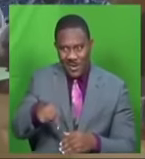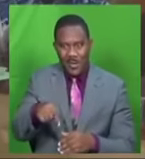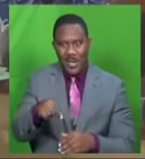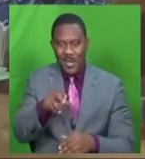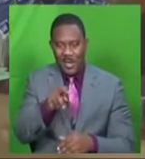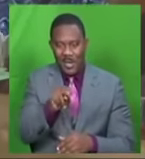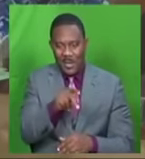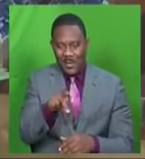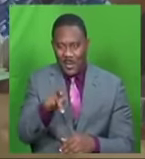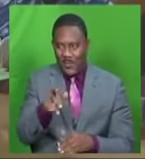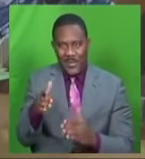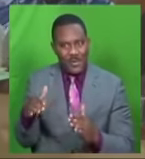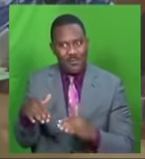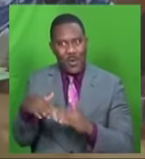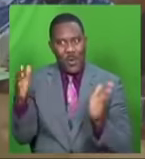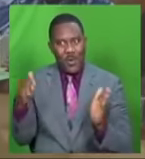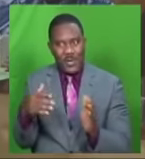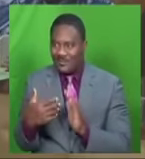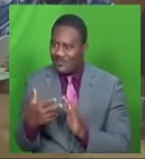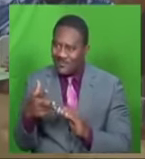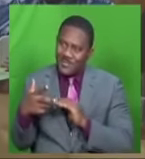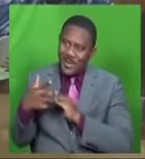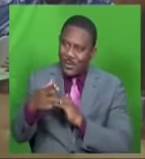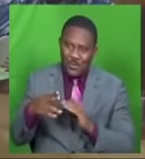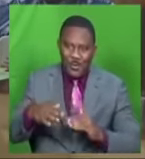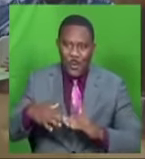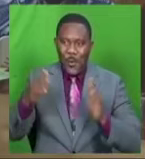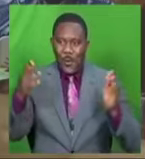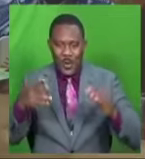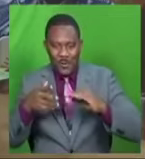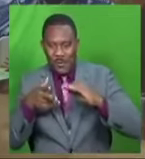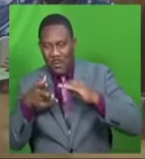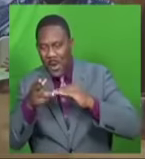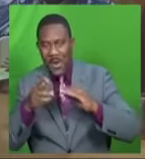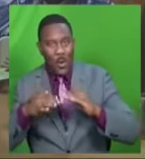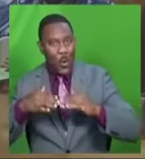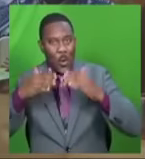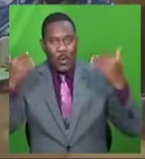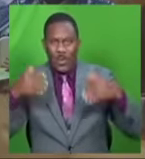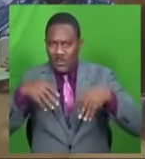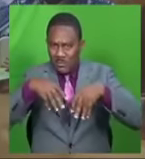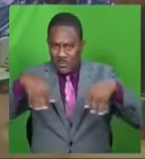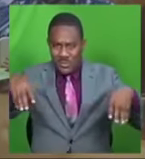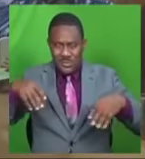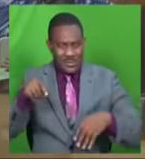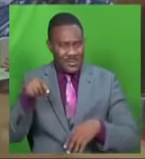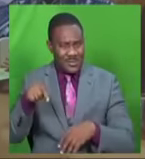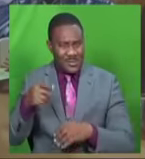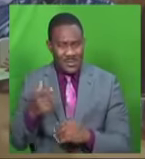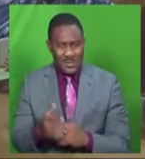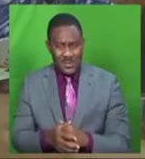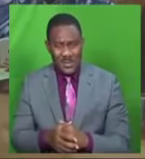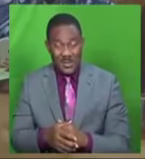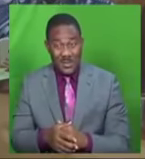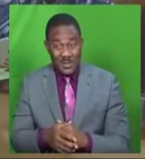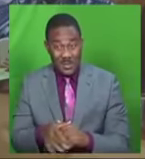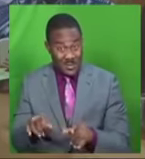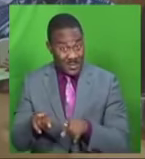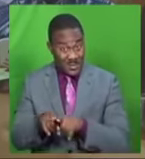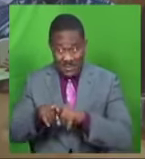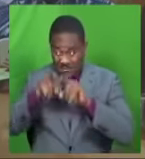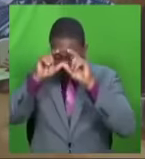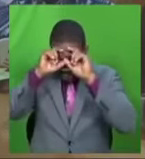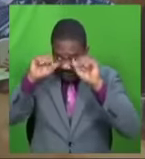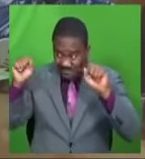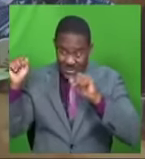came, they were only commissioning. And at a point, yes, our own president was on salt-cutting spree. Yes. He was